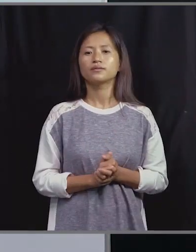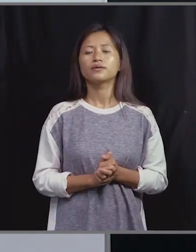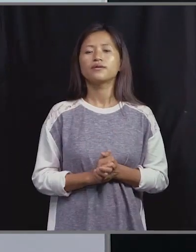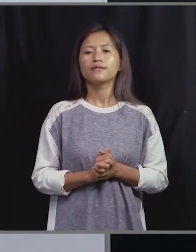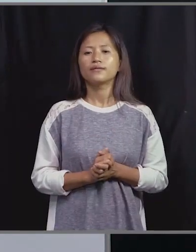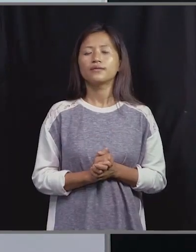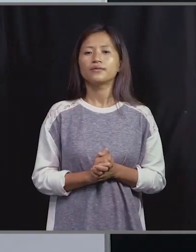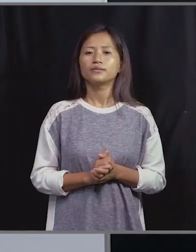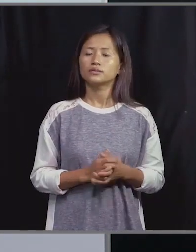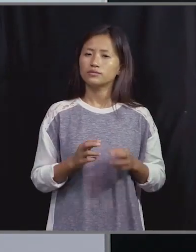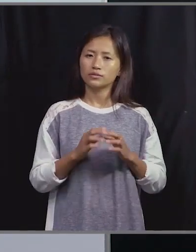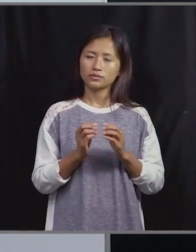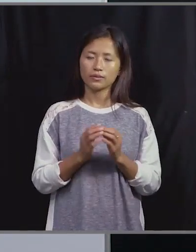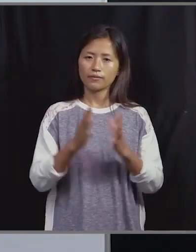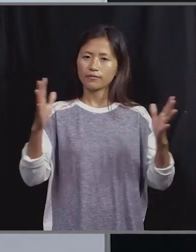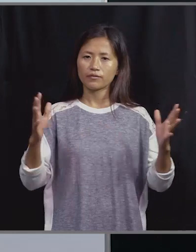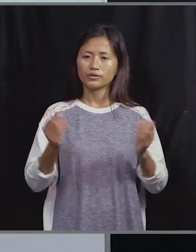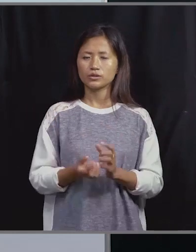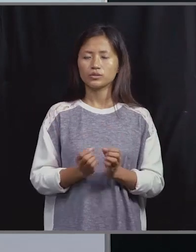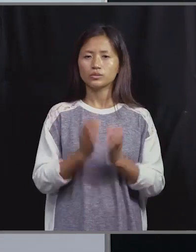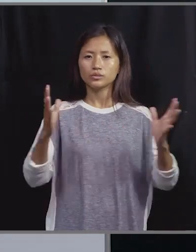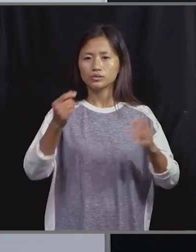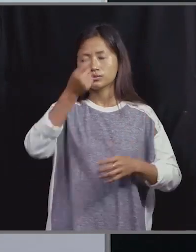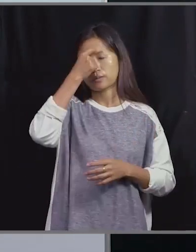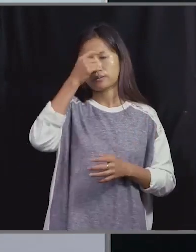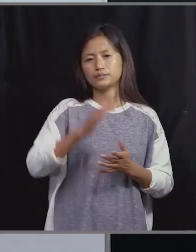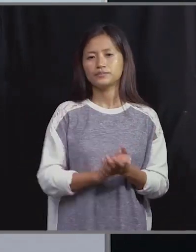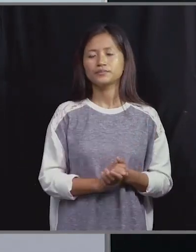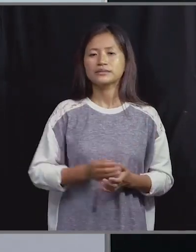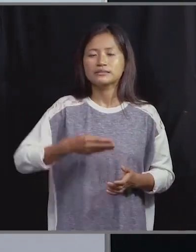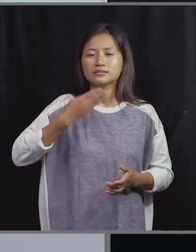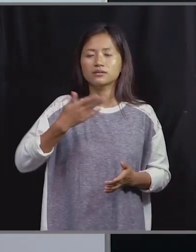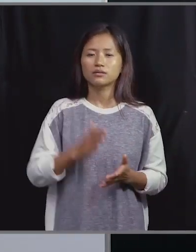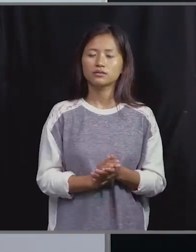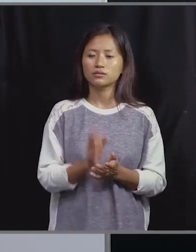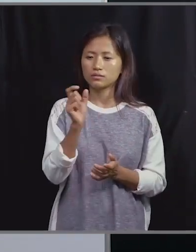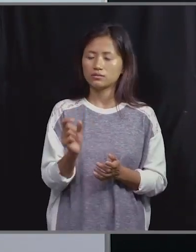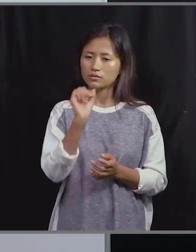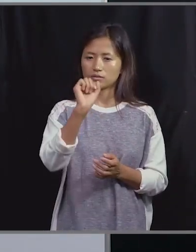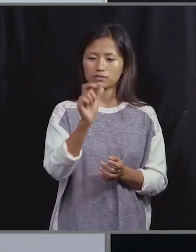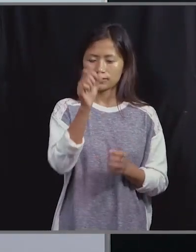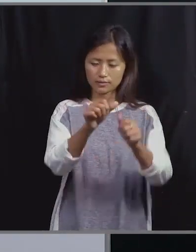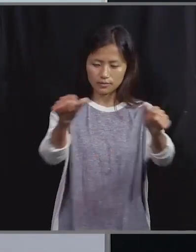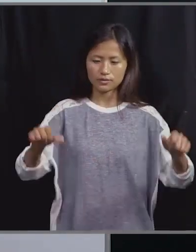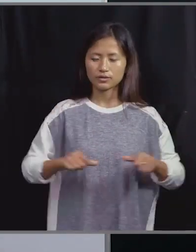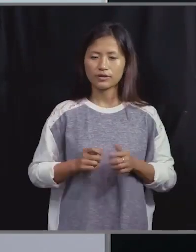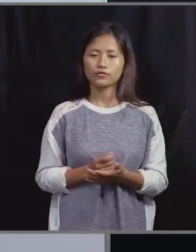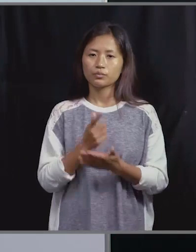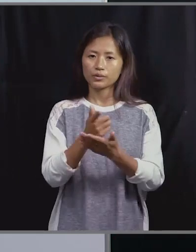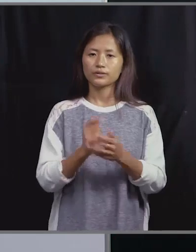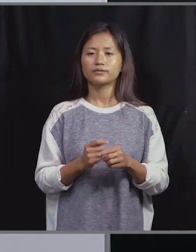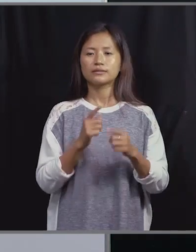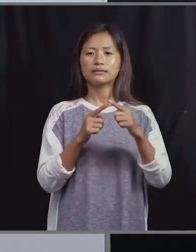very huge problem for the Santals to deal with, since they are cultivating in their own area, yet they have to pay